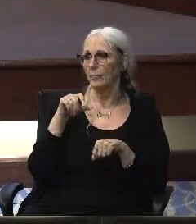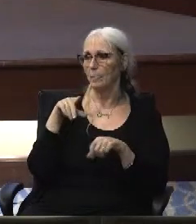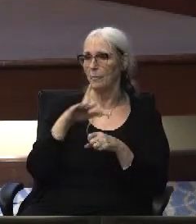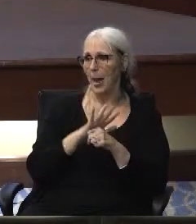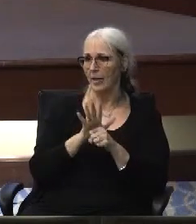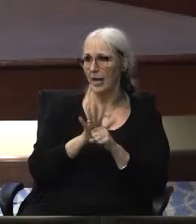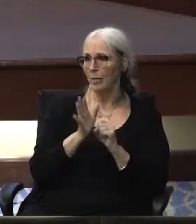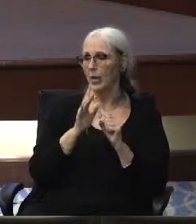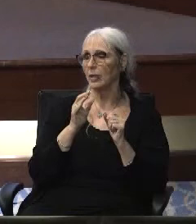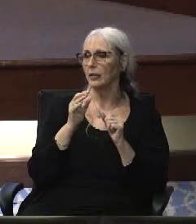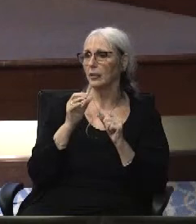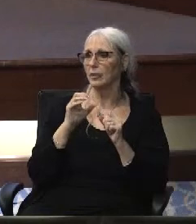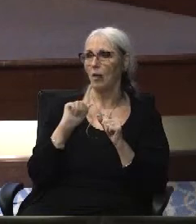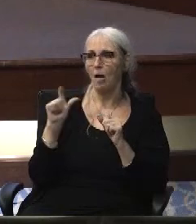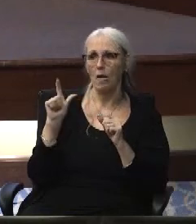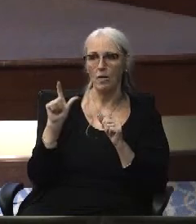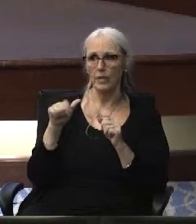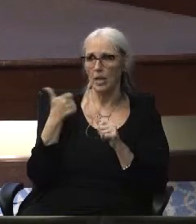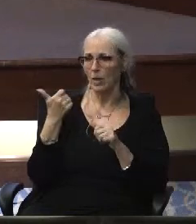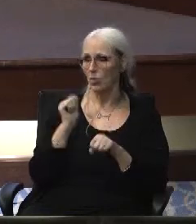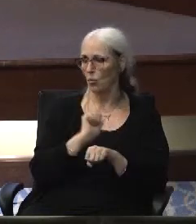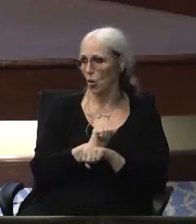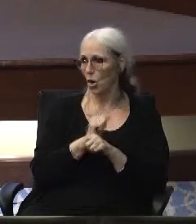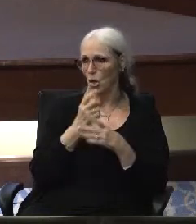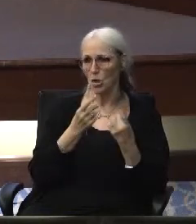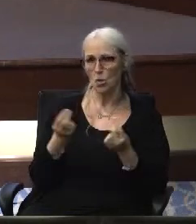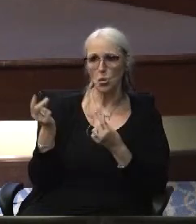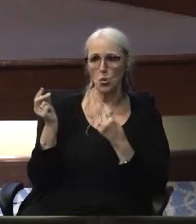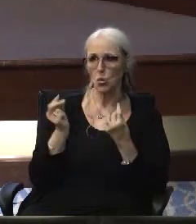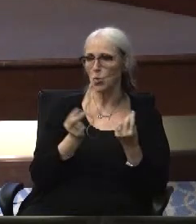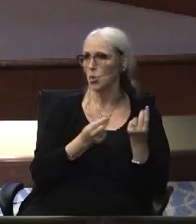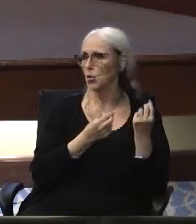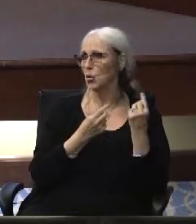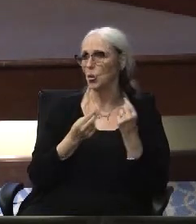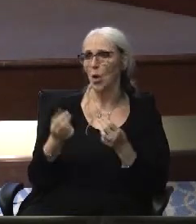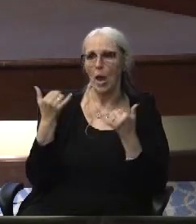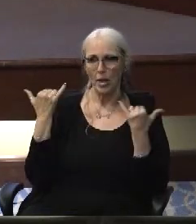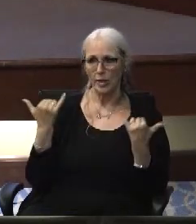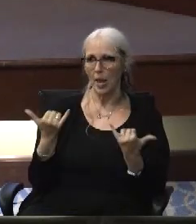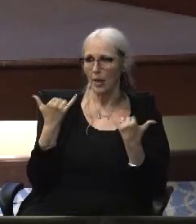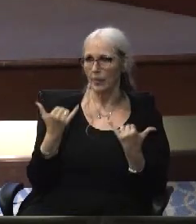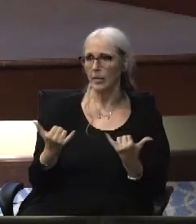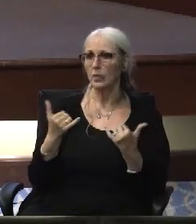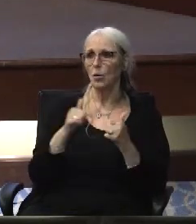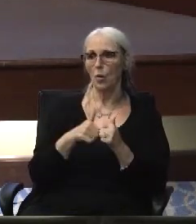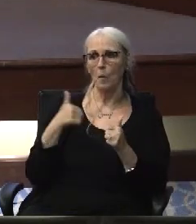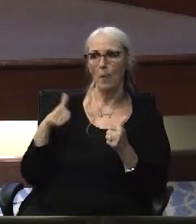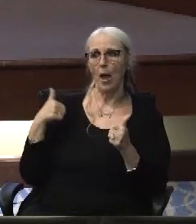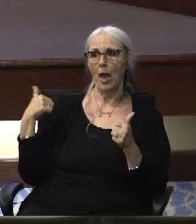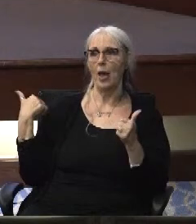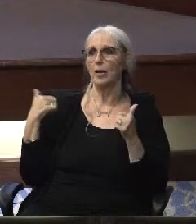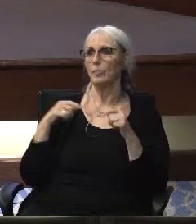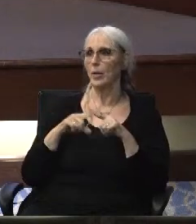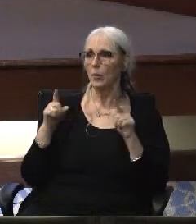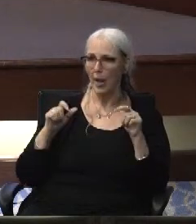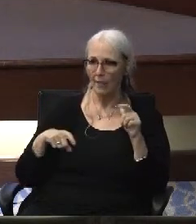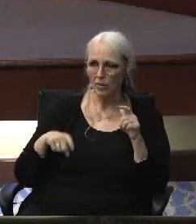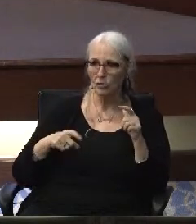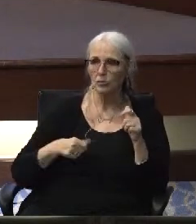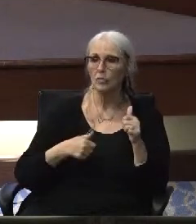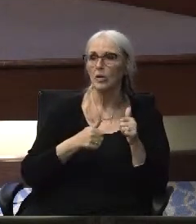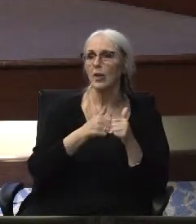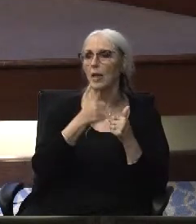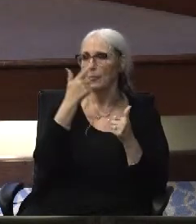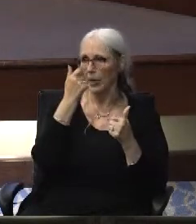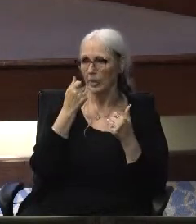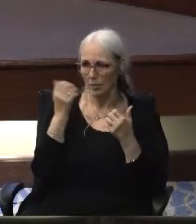the vaccination clinics and all the other work that you're doing, right down to this very presentation. We're running behind today, but it's like we got to get this presentation out because this